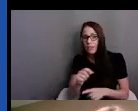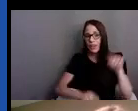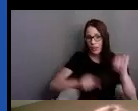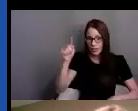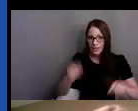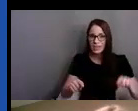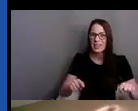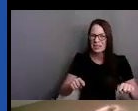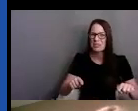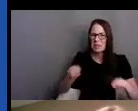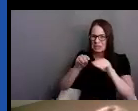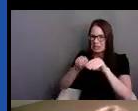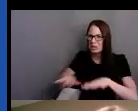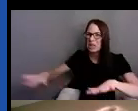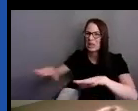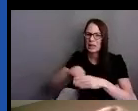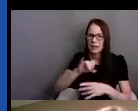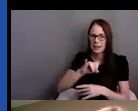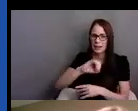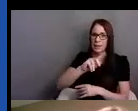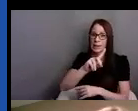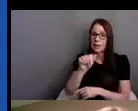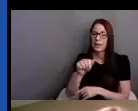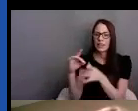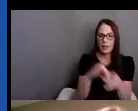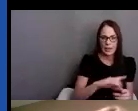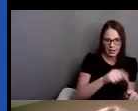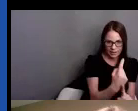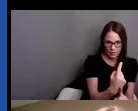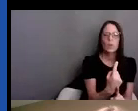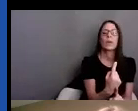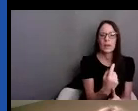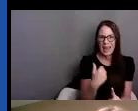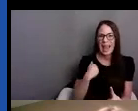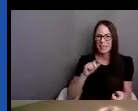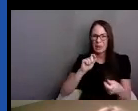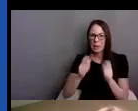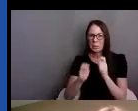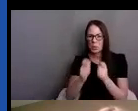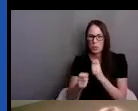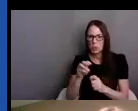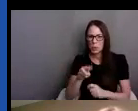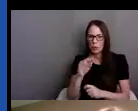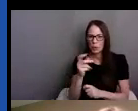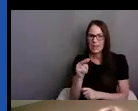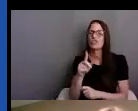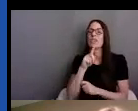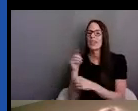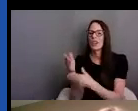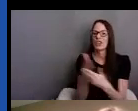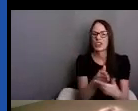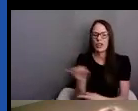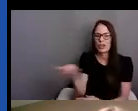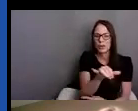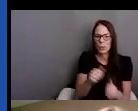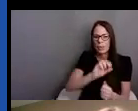in India recently that are related to this one, have mutations that are shared with other variants of concern or